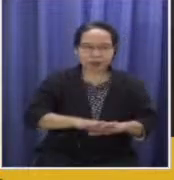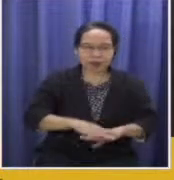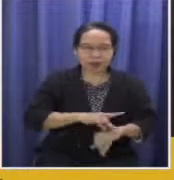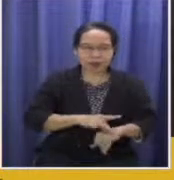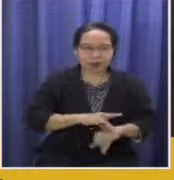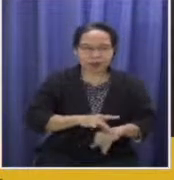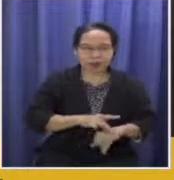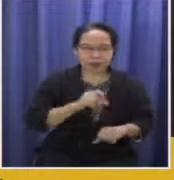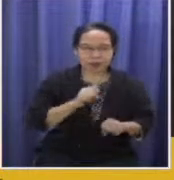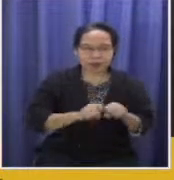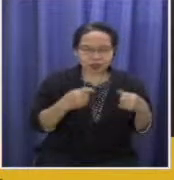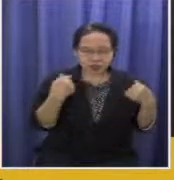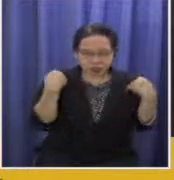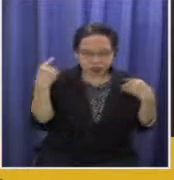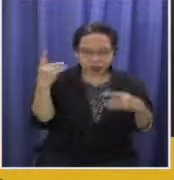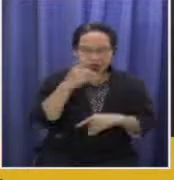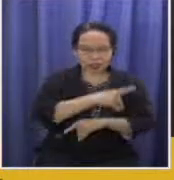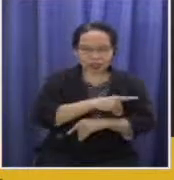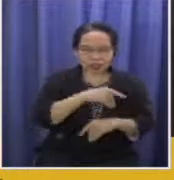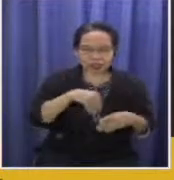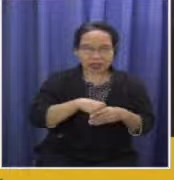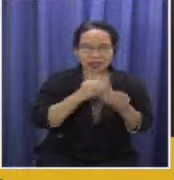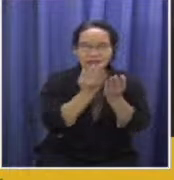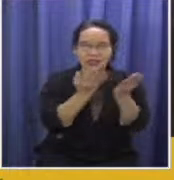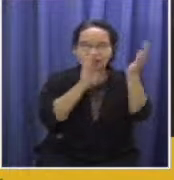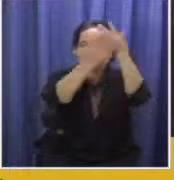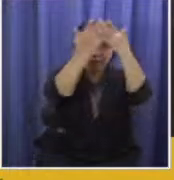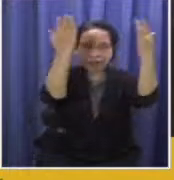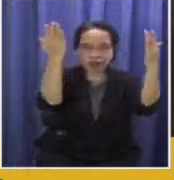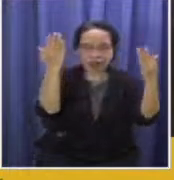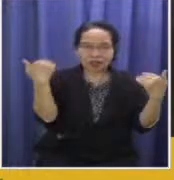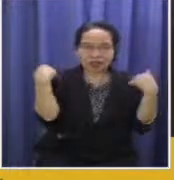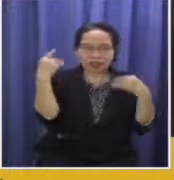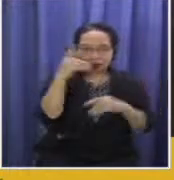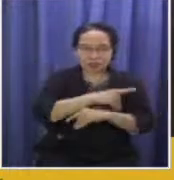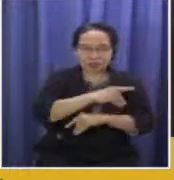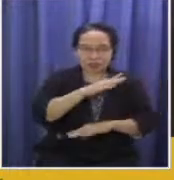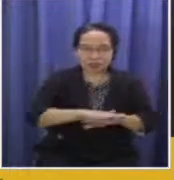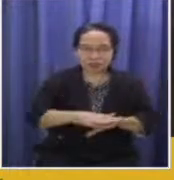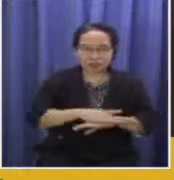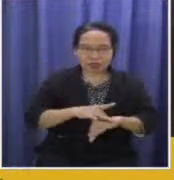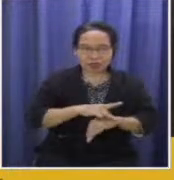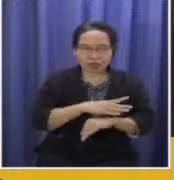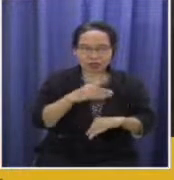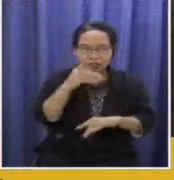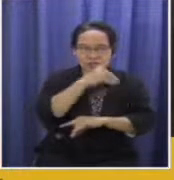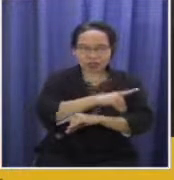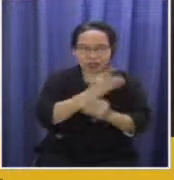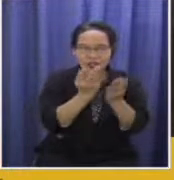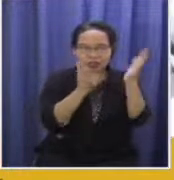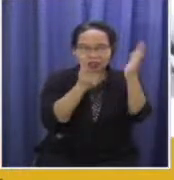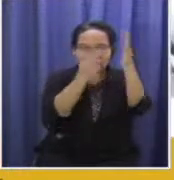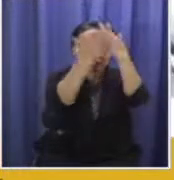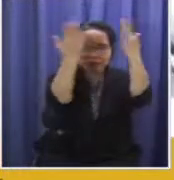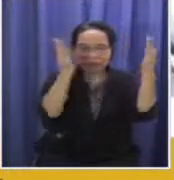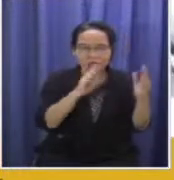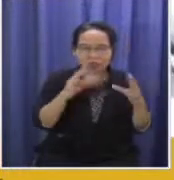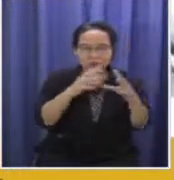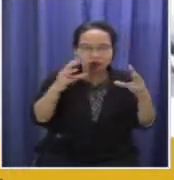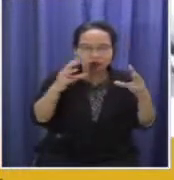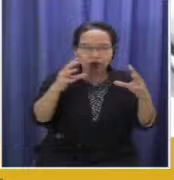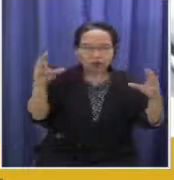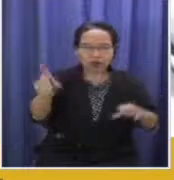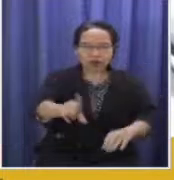earth. So there are days in heaven and there are days on earth. And days in heaven are much,